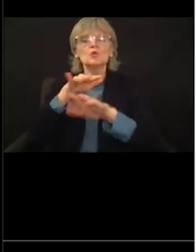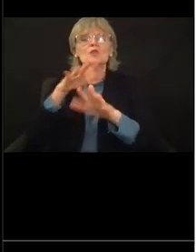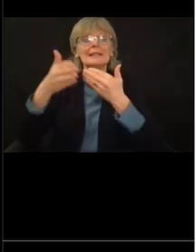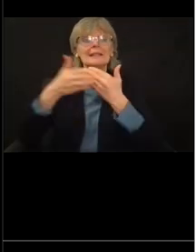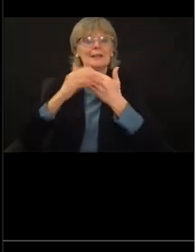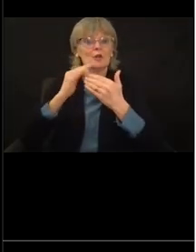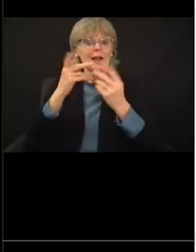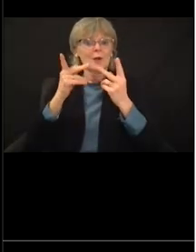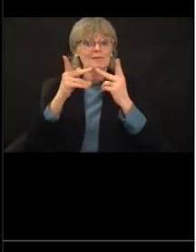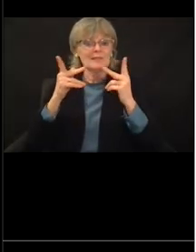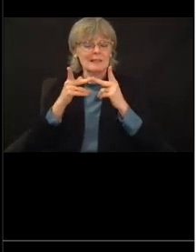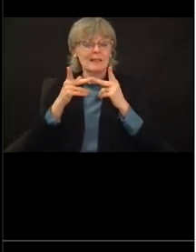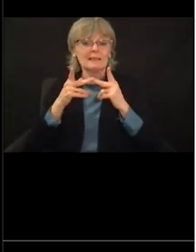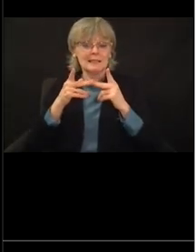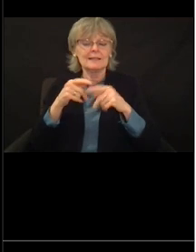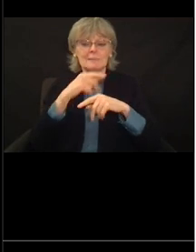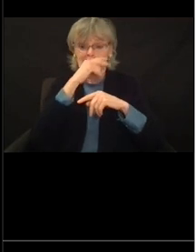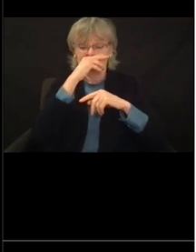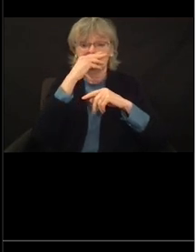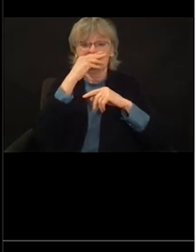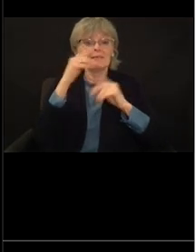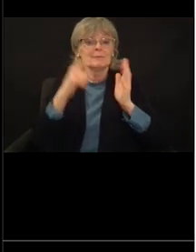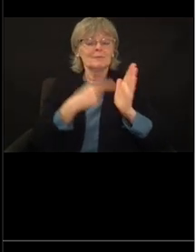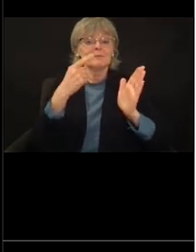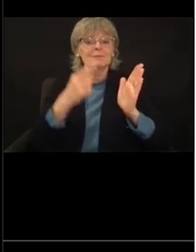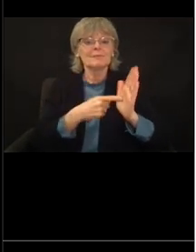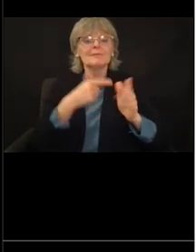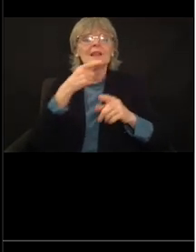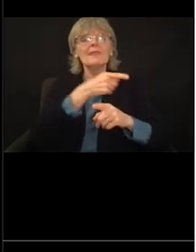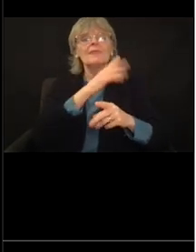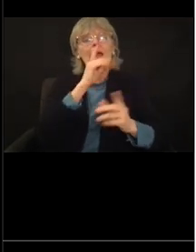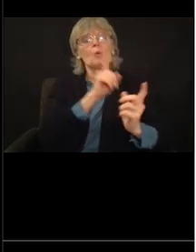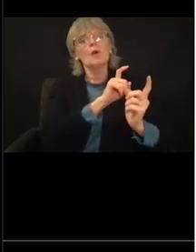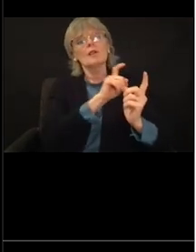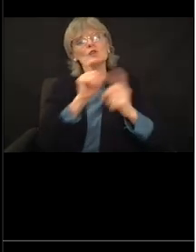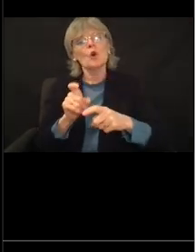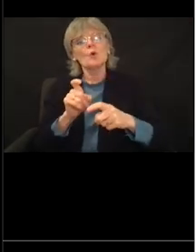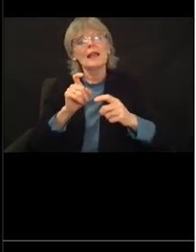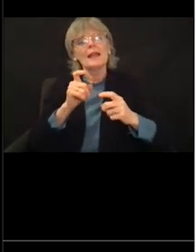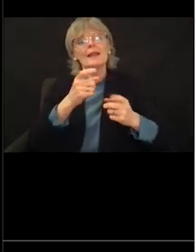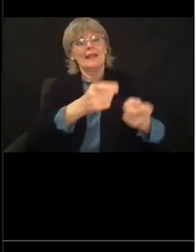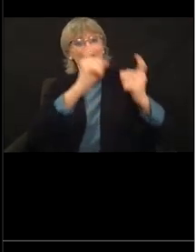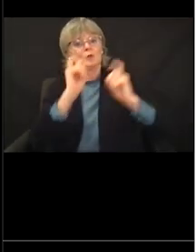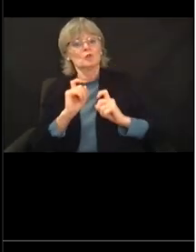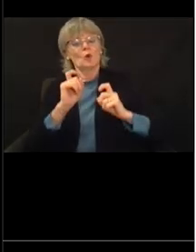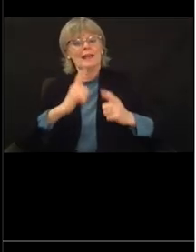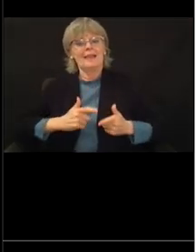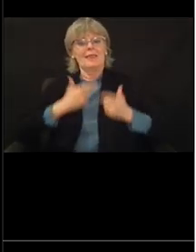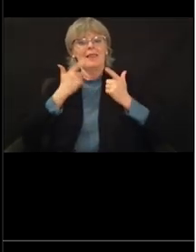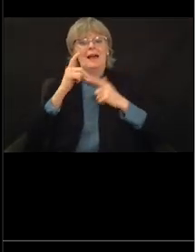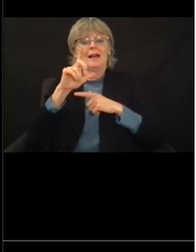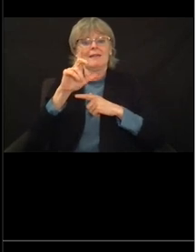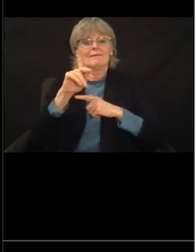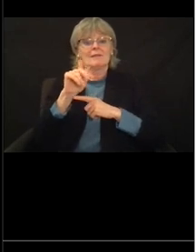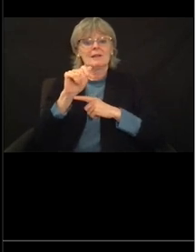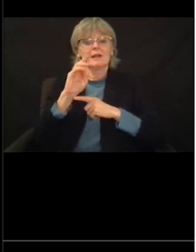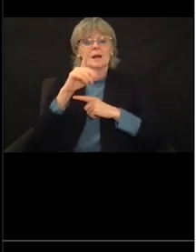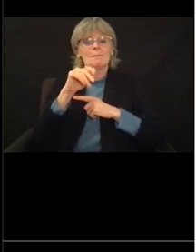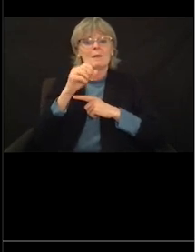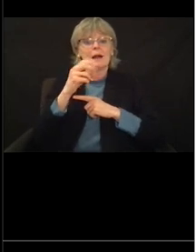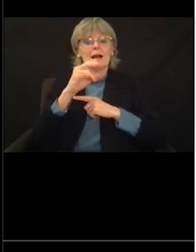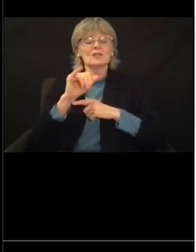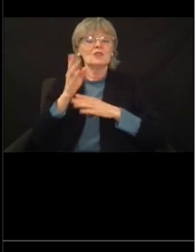facility here. And they every so often will donate live kampachi fish for our patients to have. And